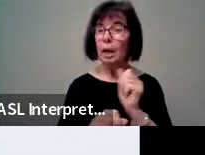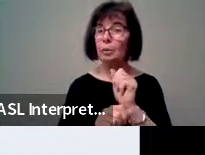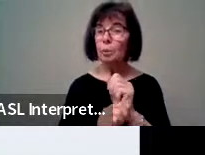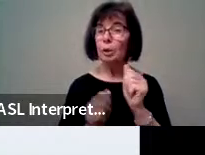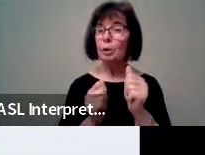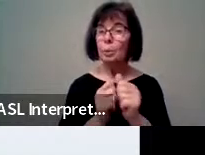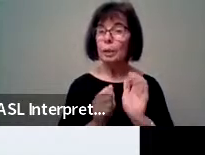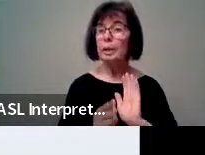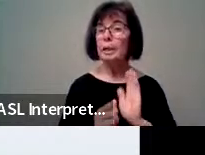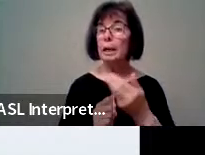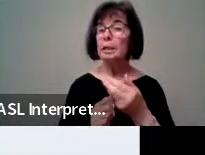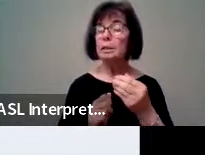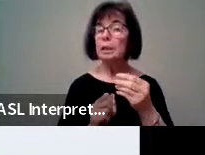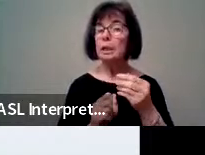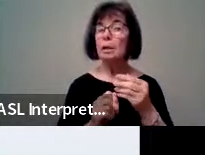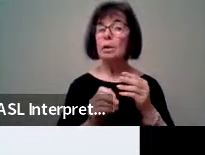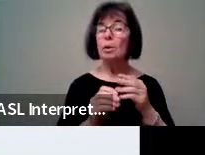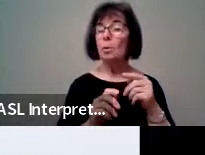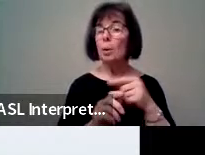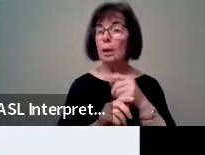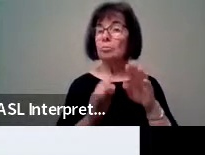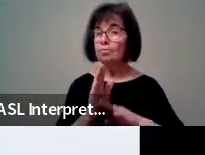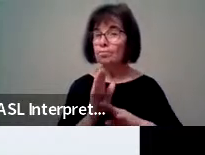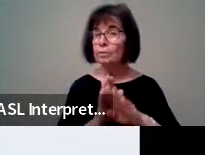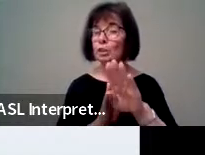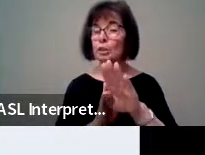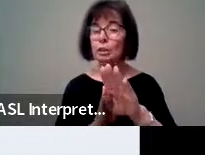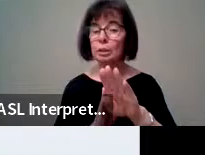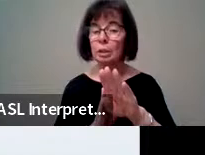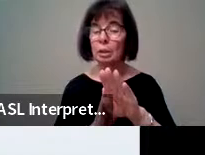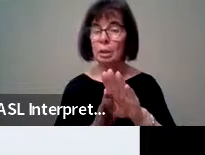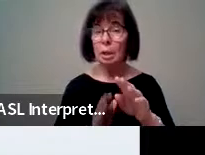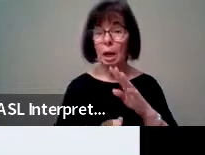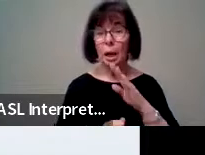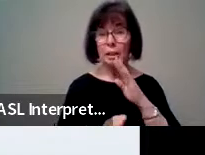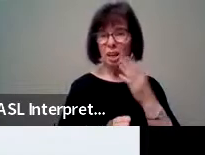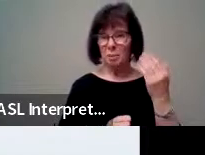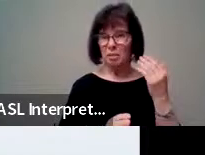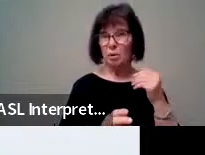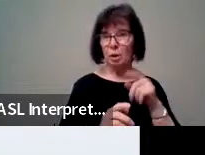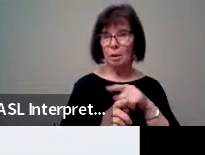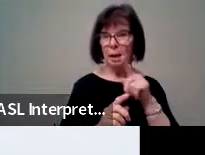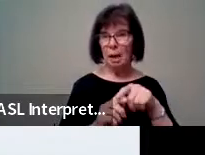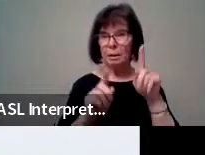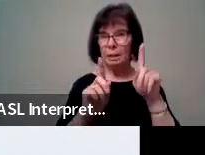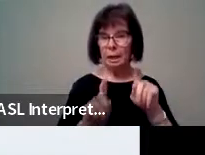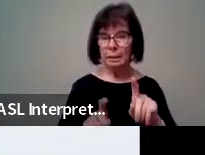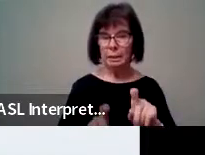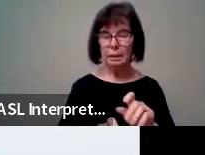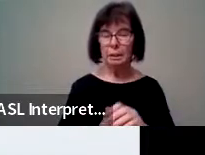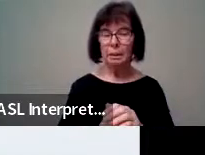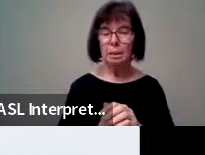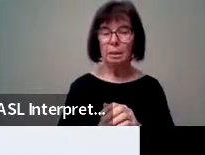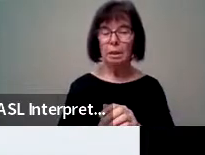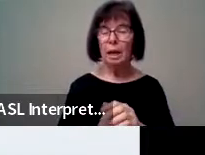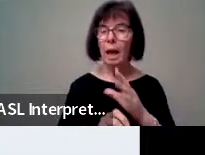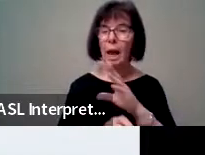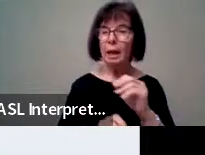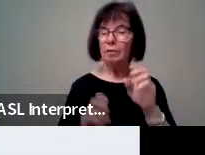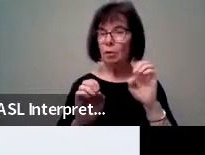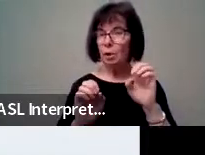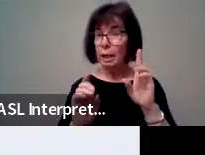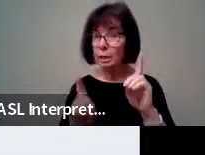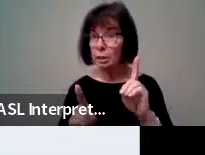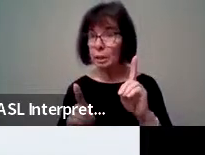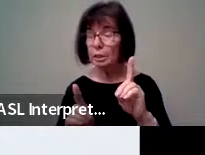search. And then I talked already about testing. And in terms of education, we are continuing